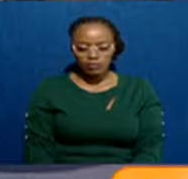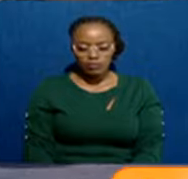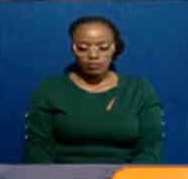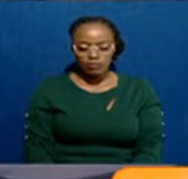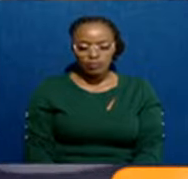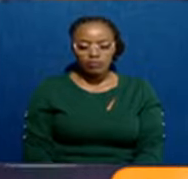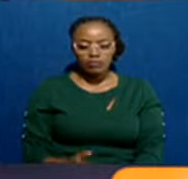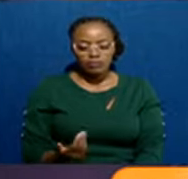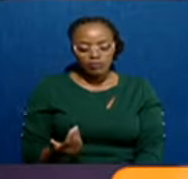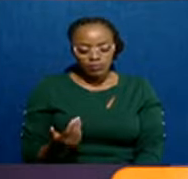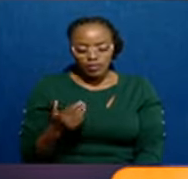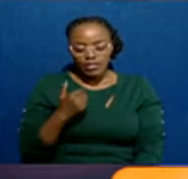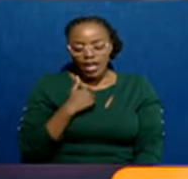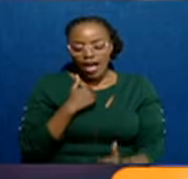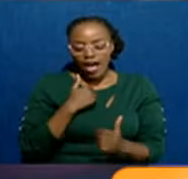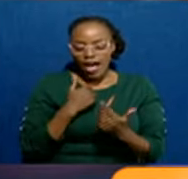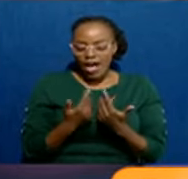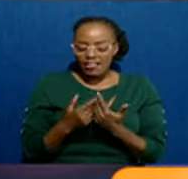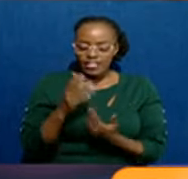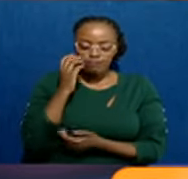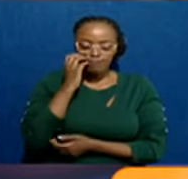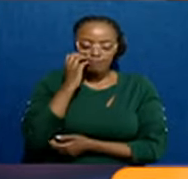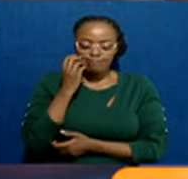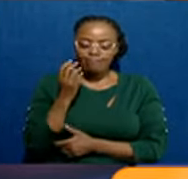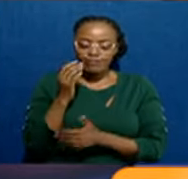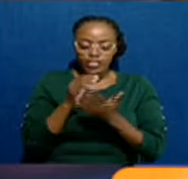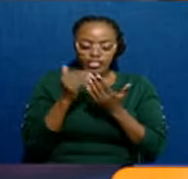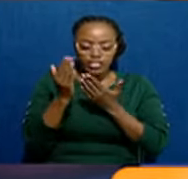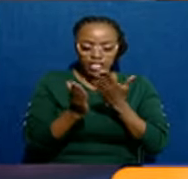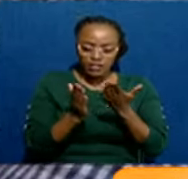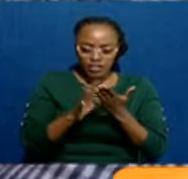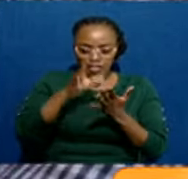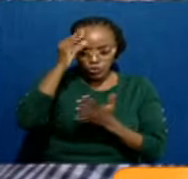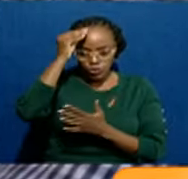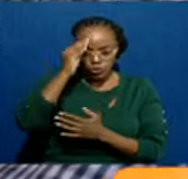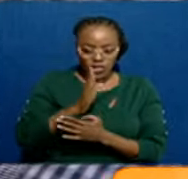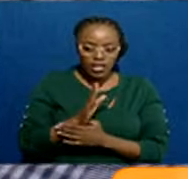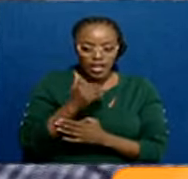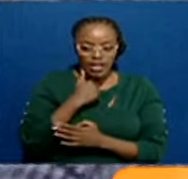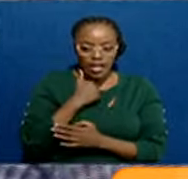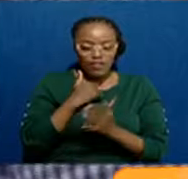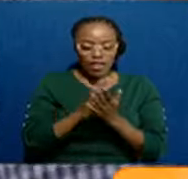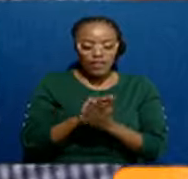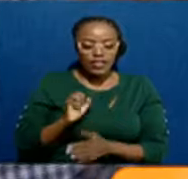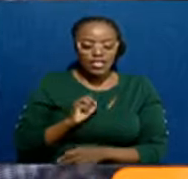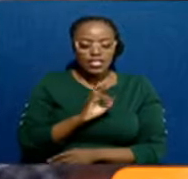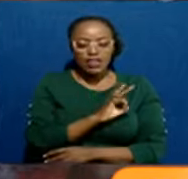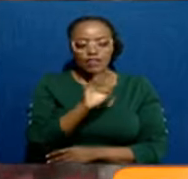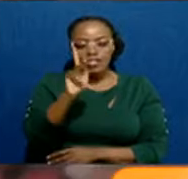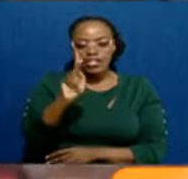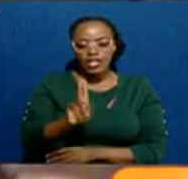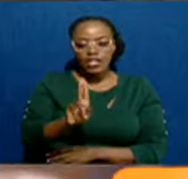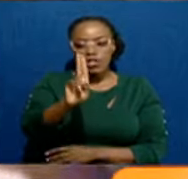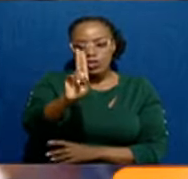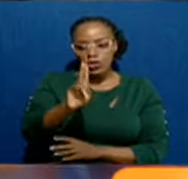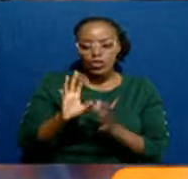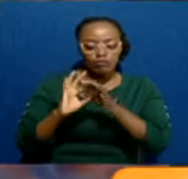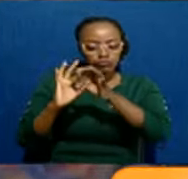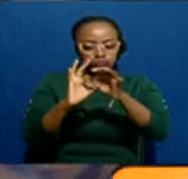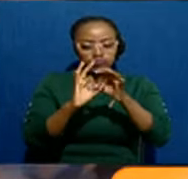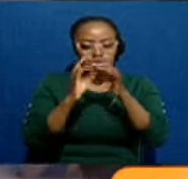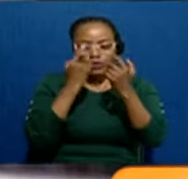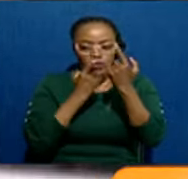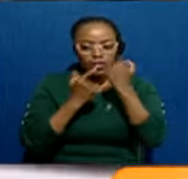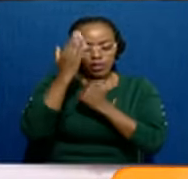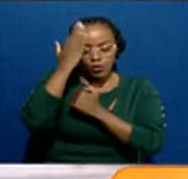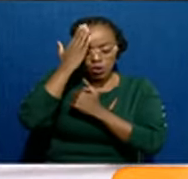In a solemn candle light vigil, students, faculty, and staff of the Kenyatta University united in mourning,